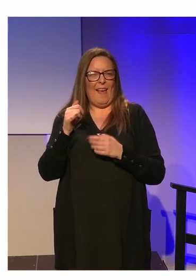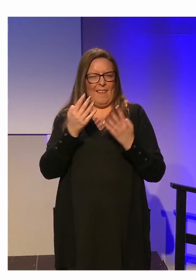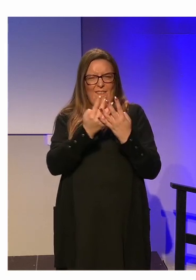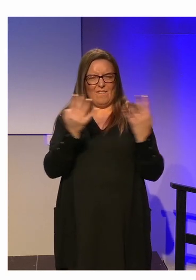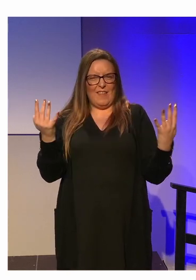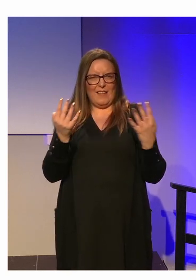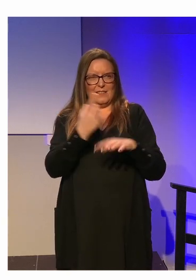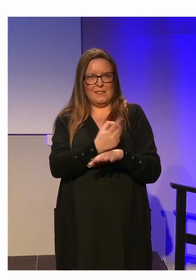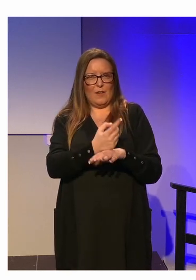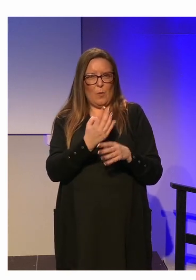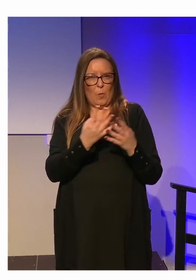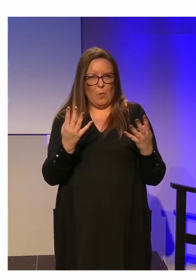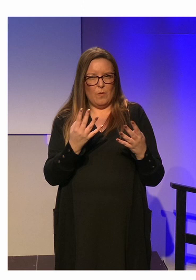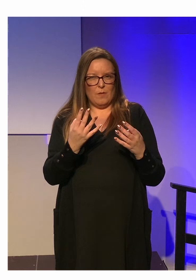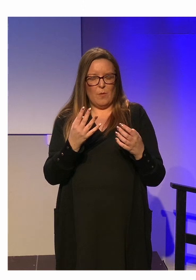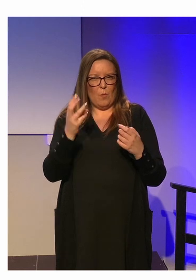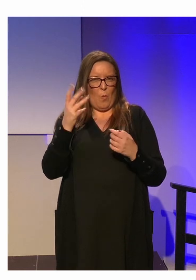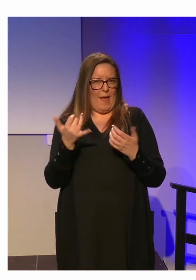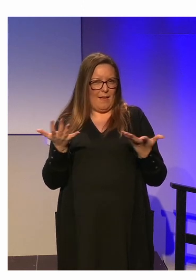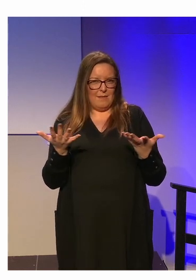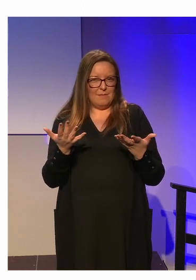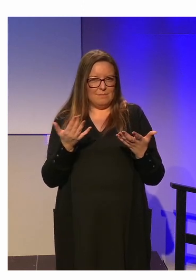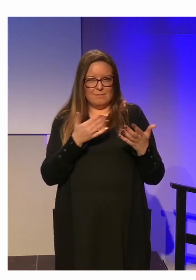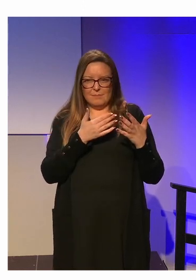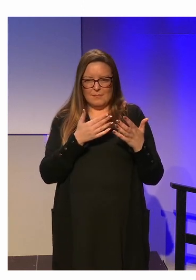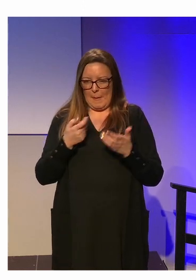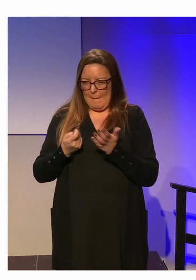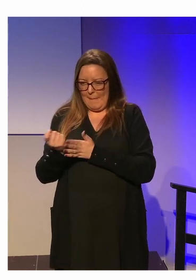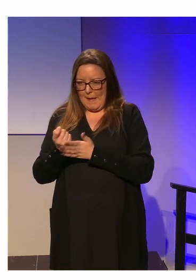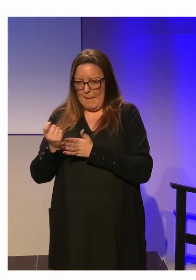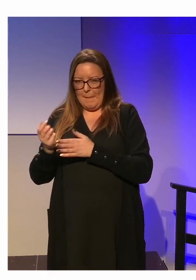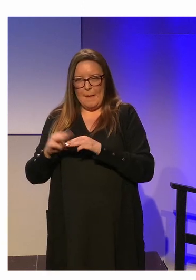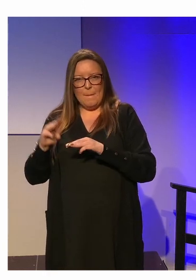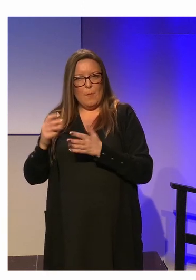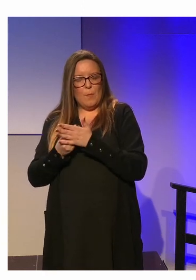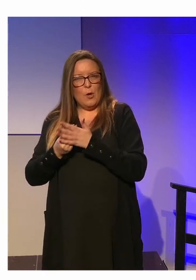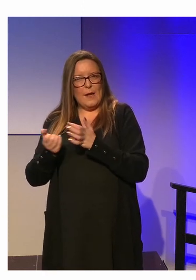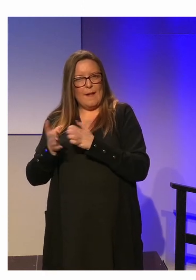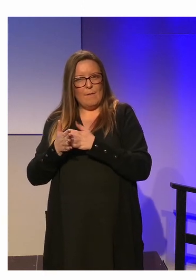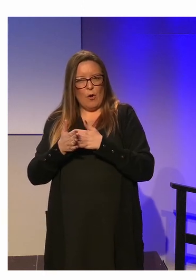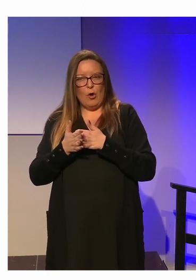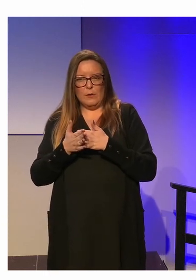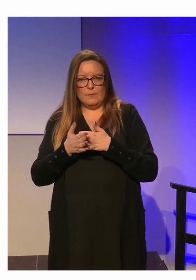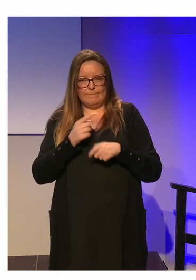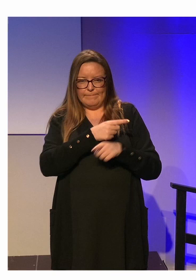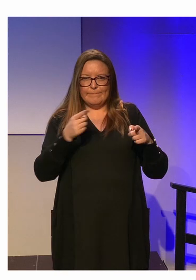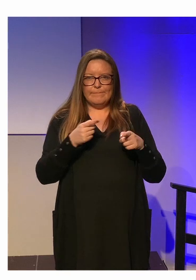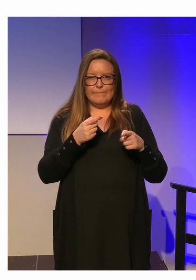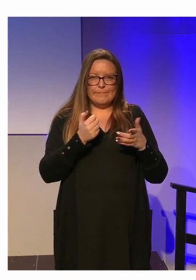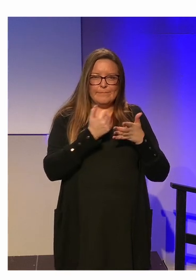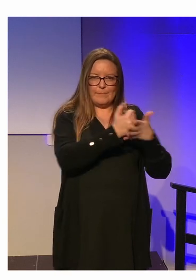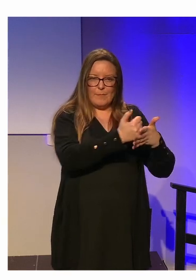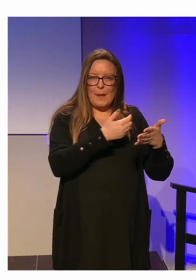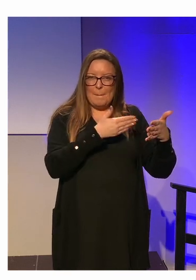Isn't it more, aren't we paying more money to customize all of these things than this one barrier that if we just made it a chain